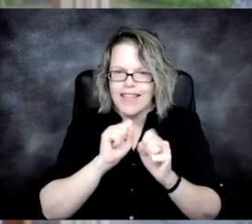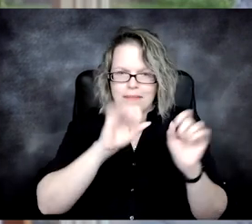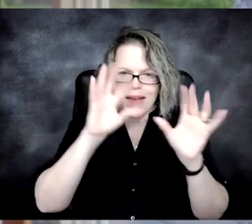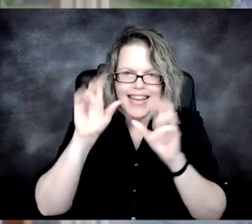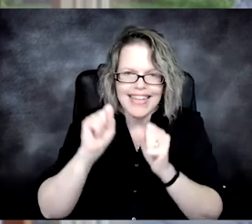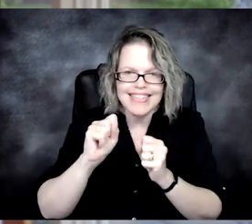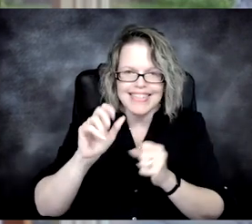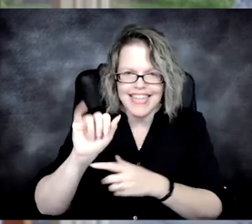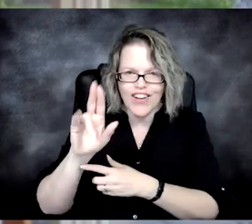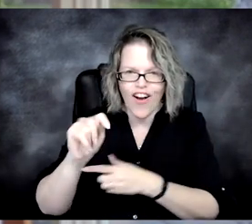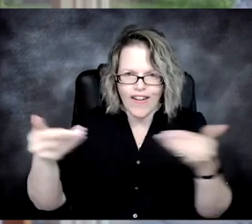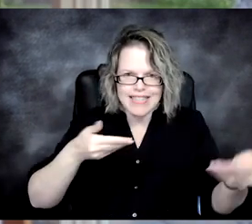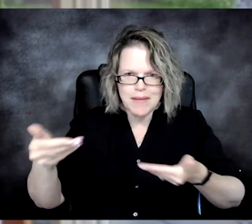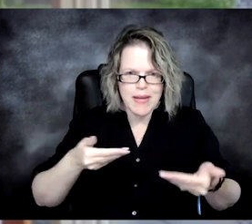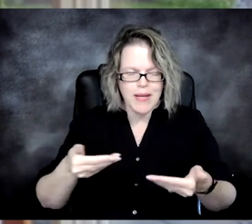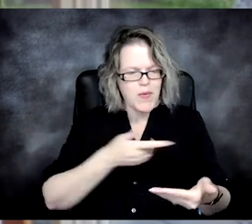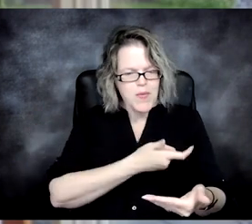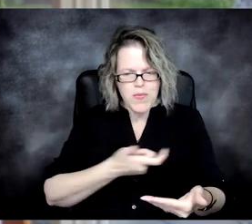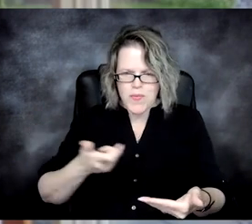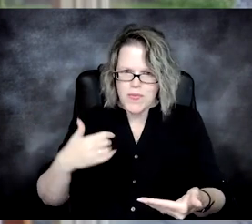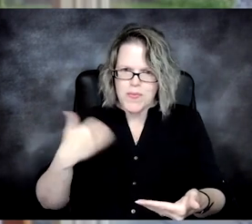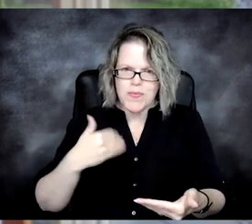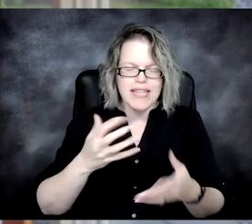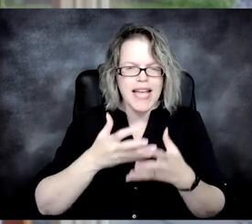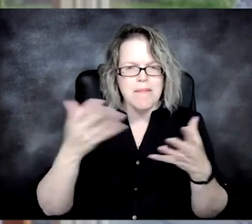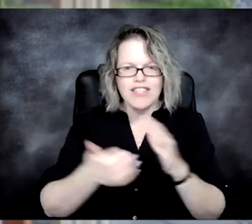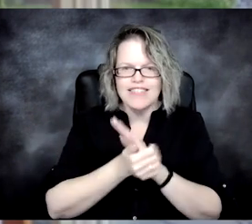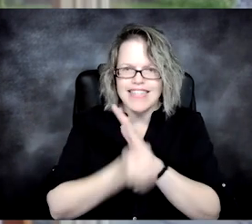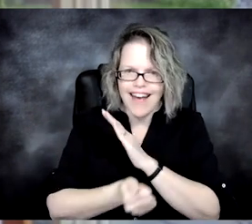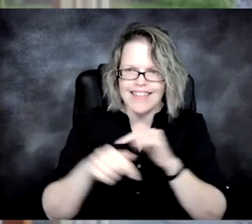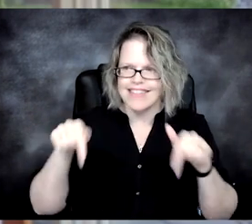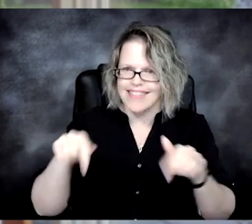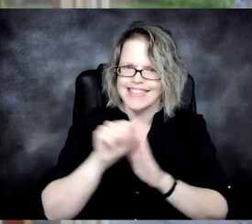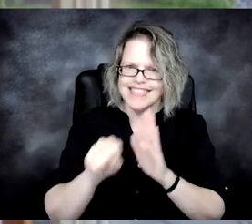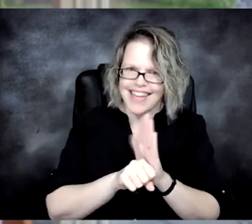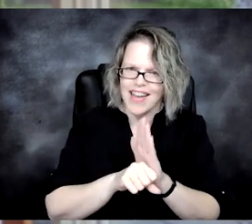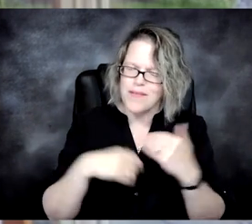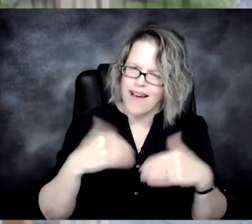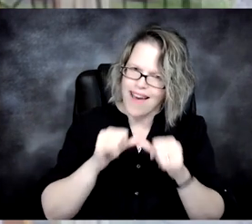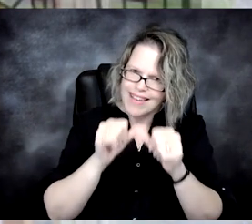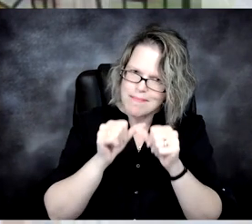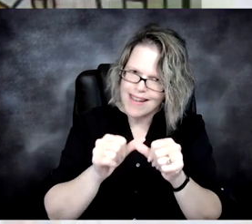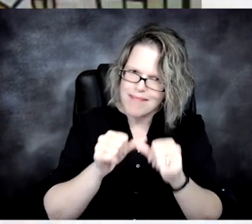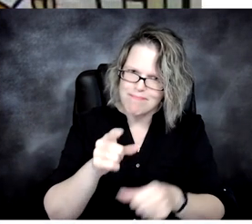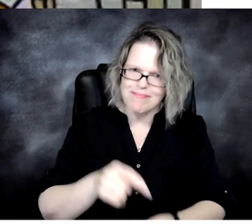were submitted. As always, I was impressed also with the enormous amount of talent in our state. Keep it up, everybody.